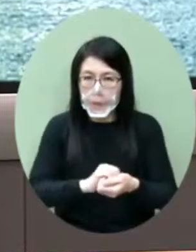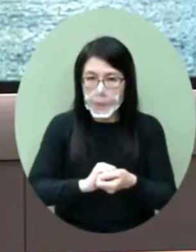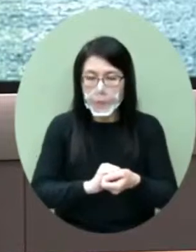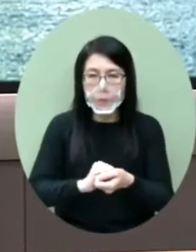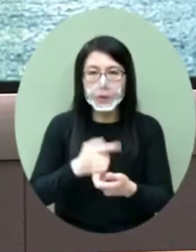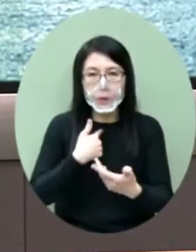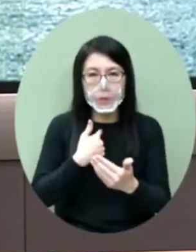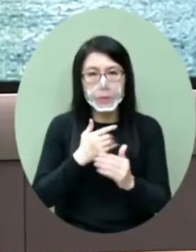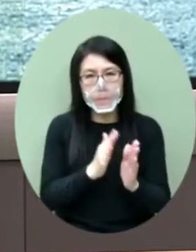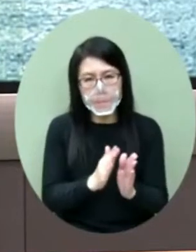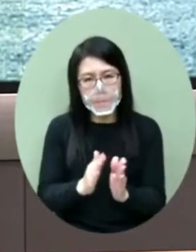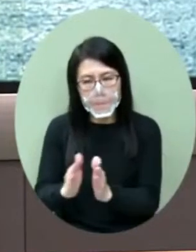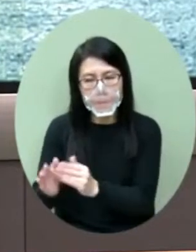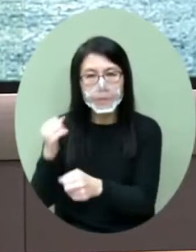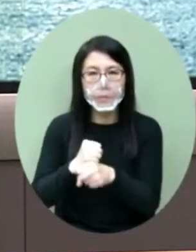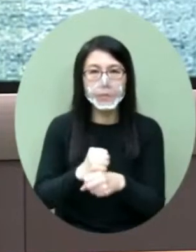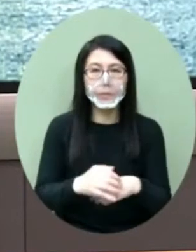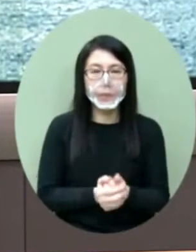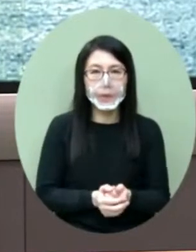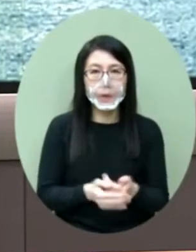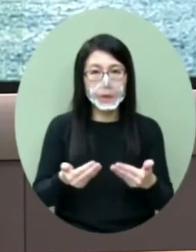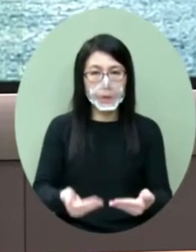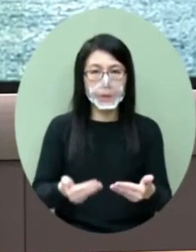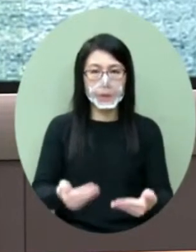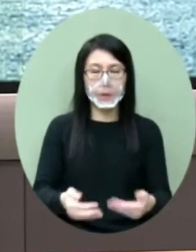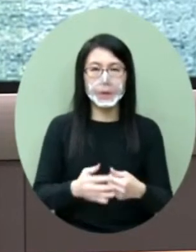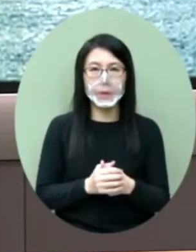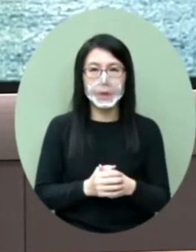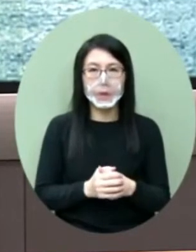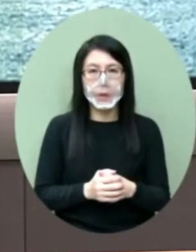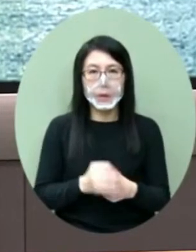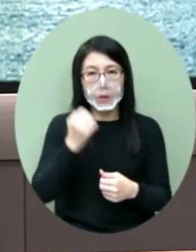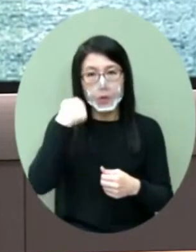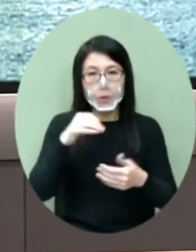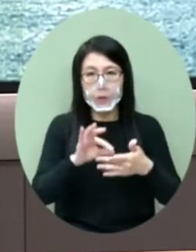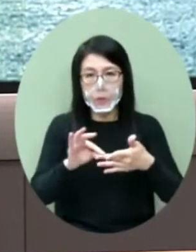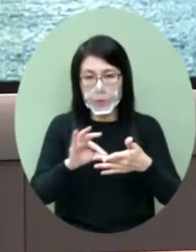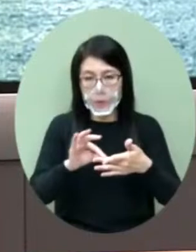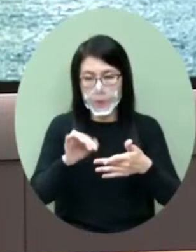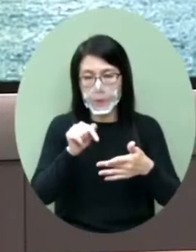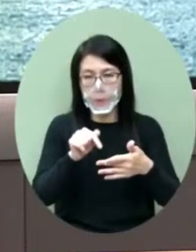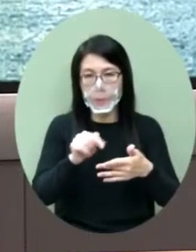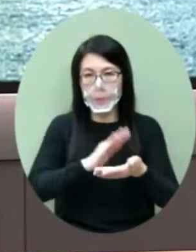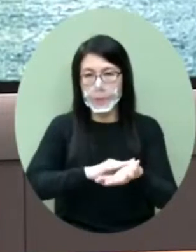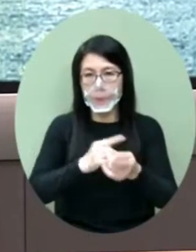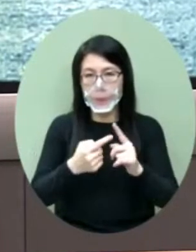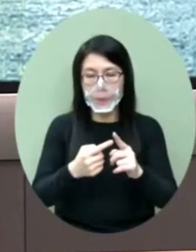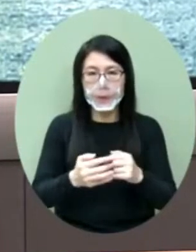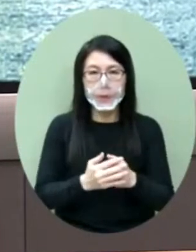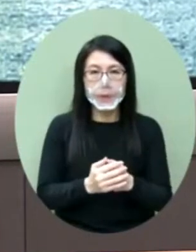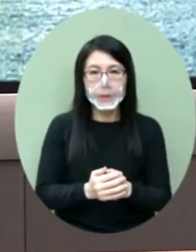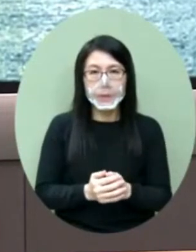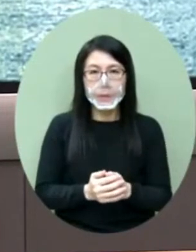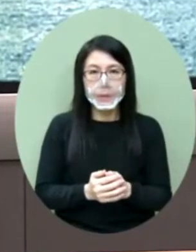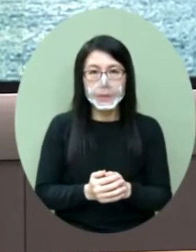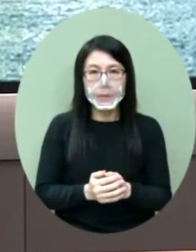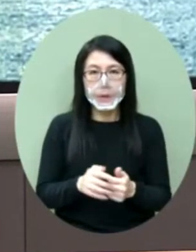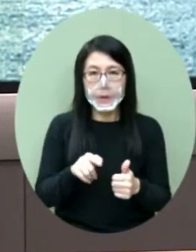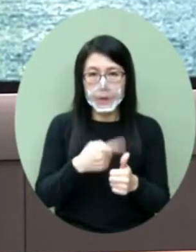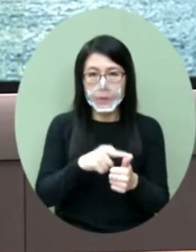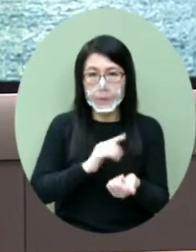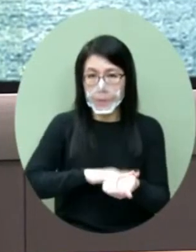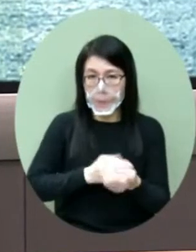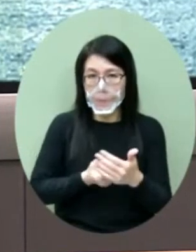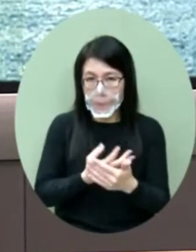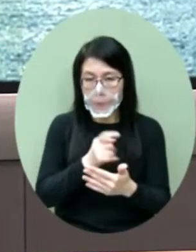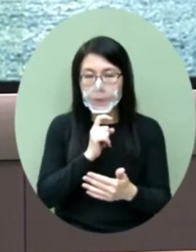measures, we need to do a lot of coordination. For example, some of the elderly residential home